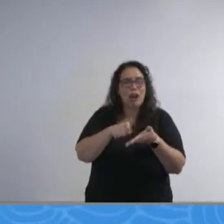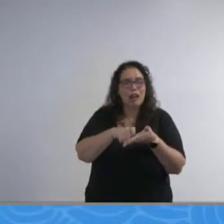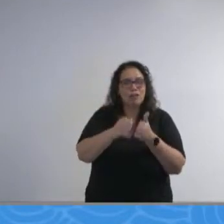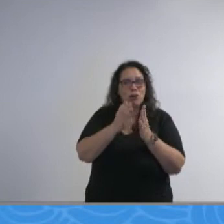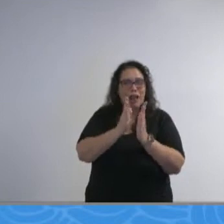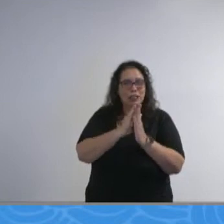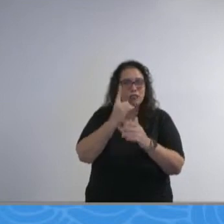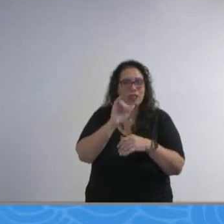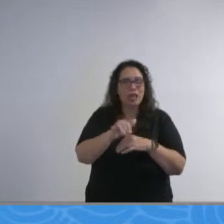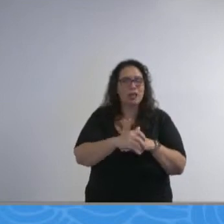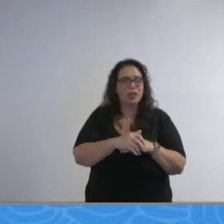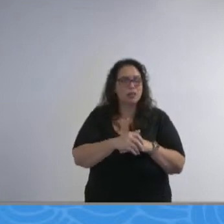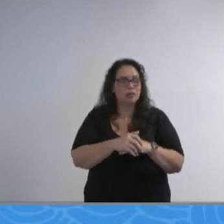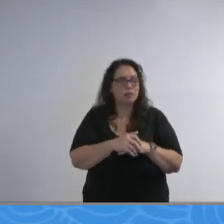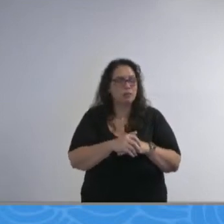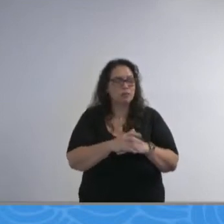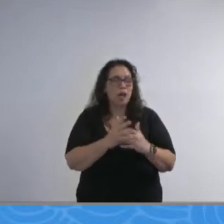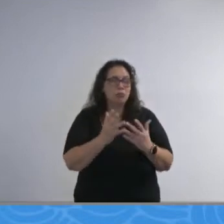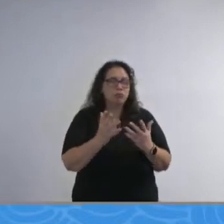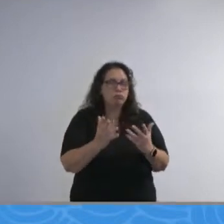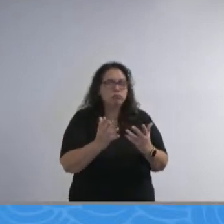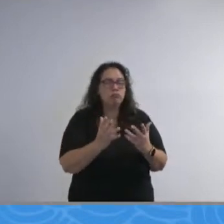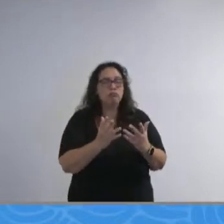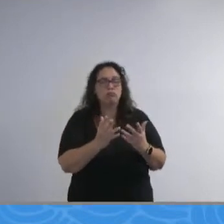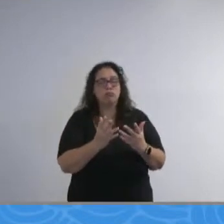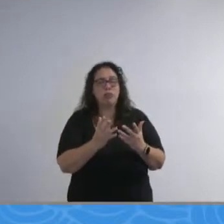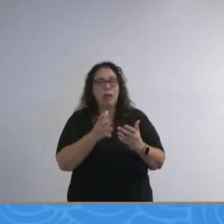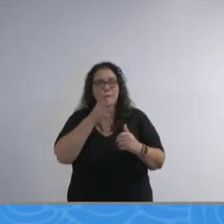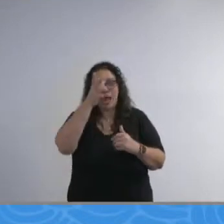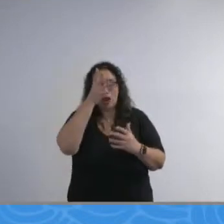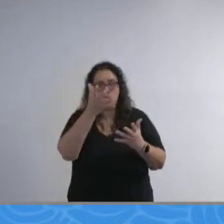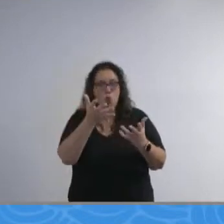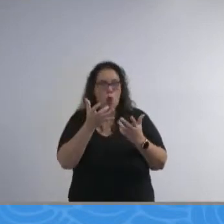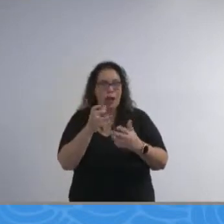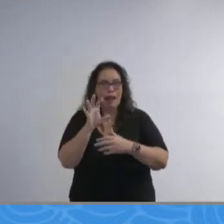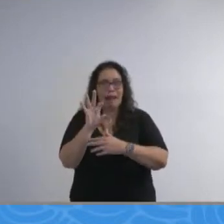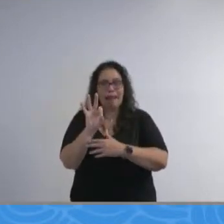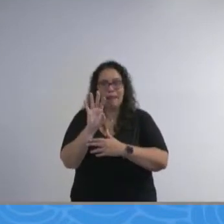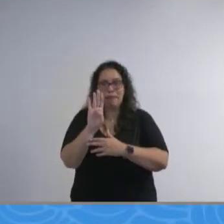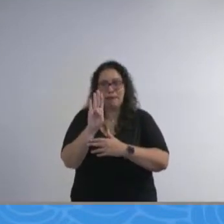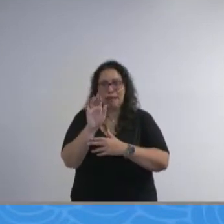the parents call us and want to ask for an FBA,